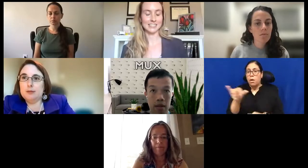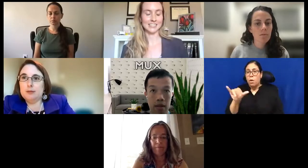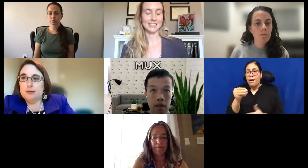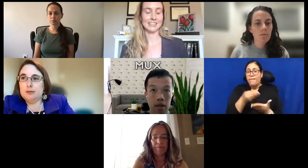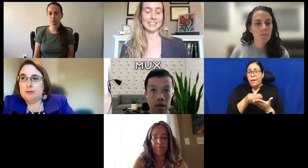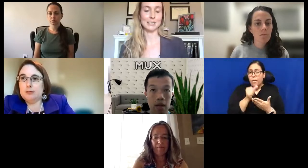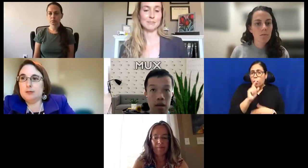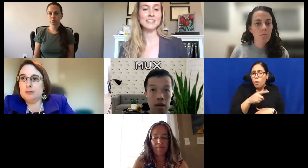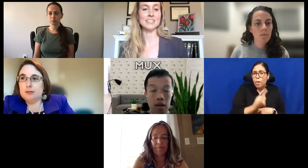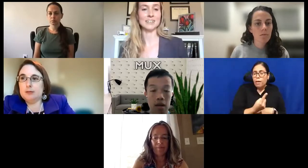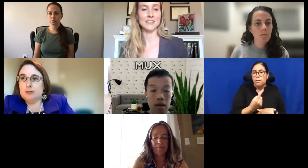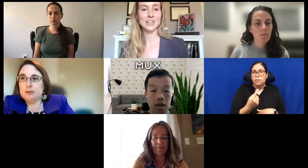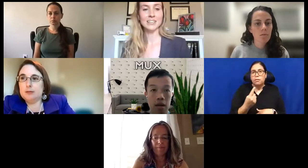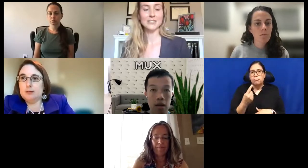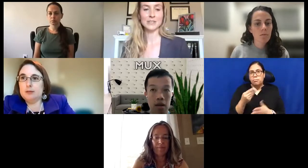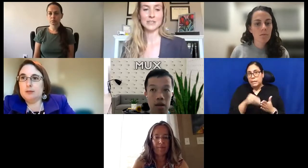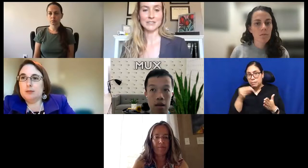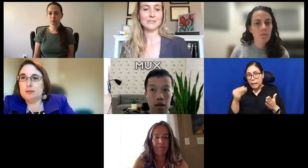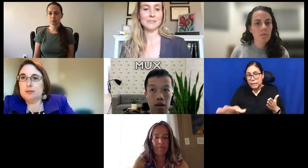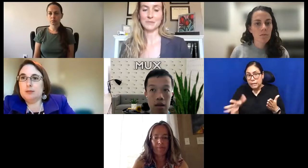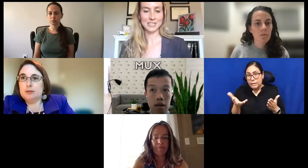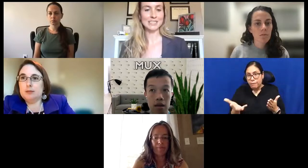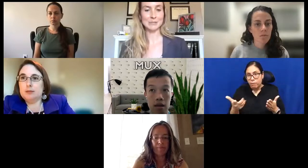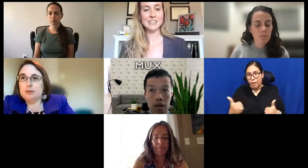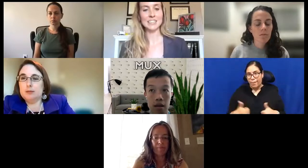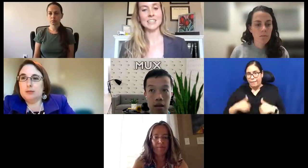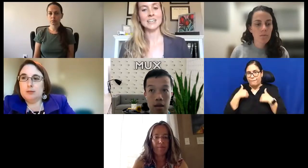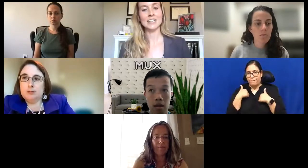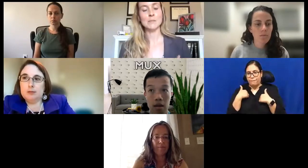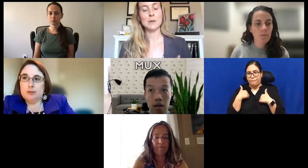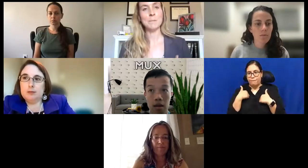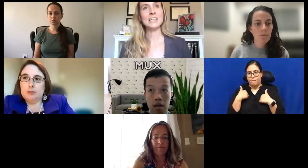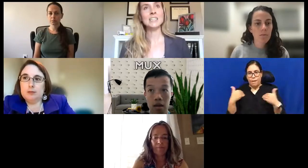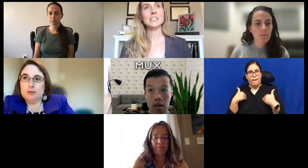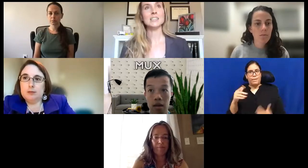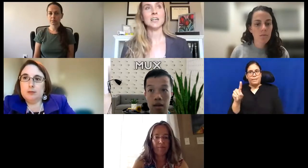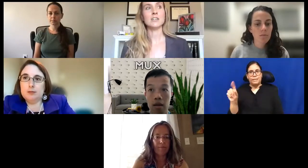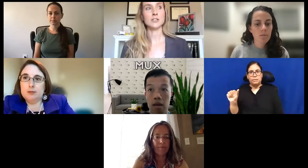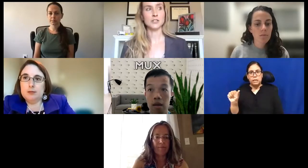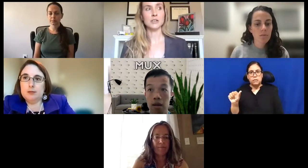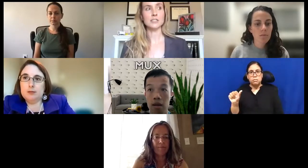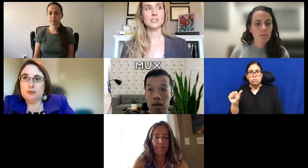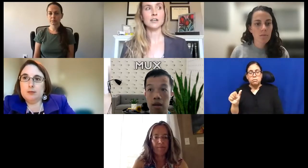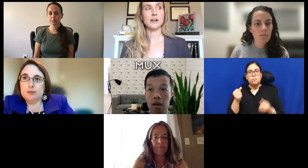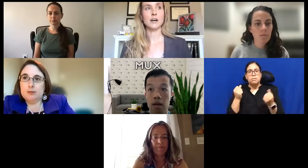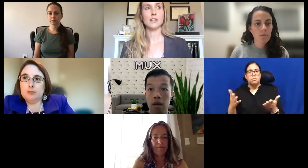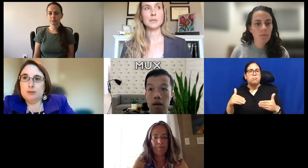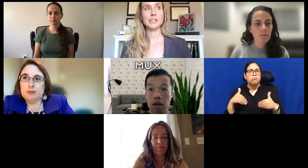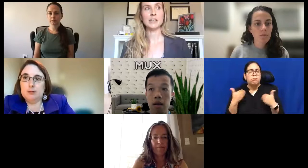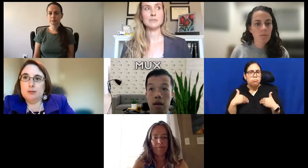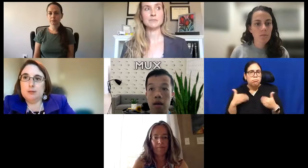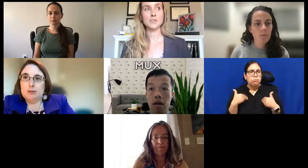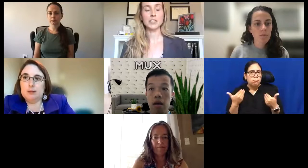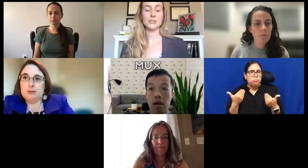only is, like I said, expensive to live with a disability, many young adults